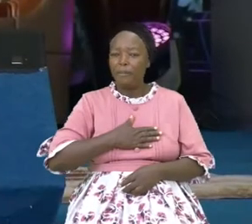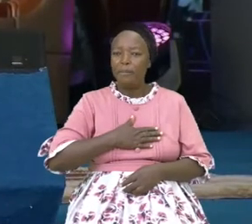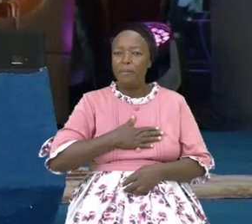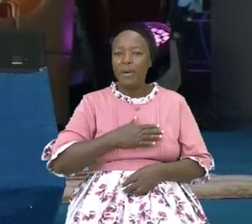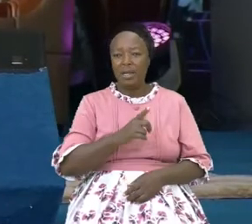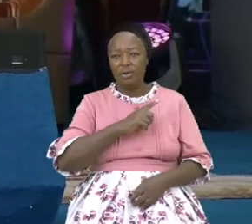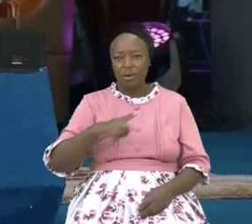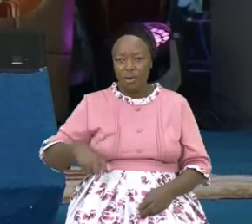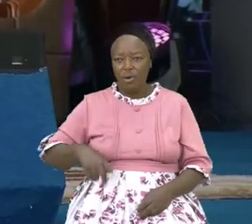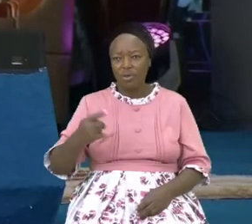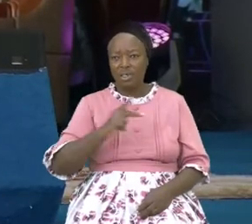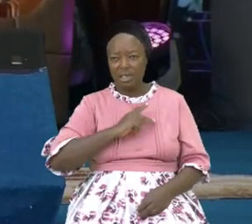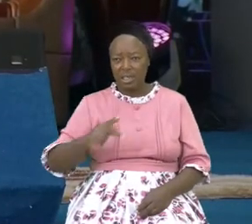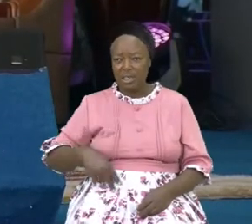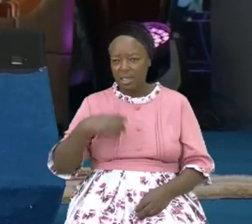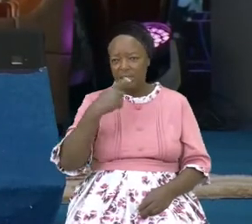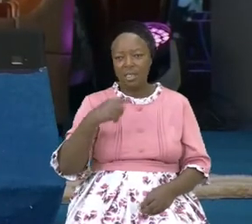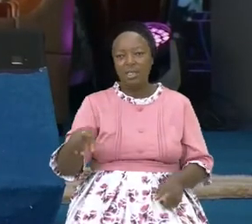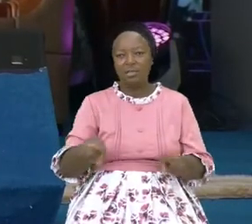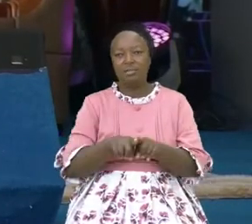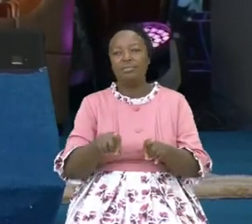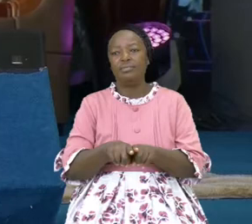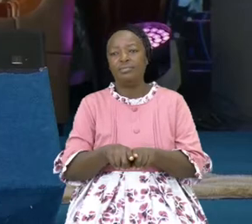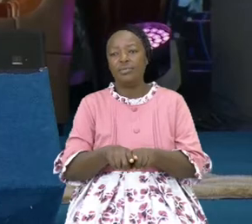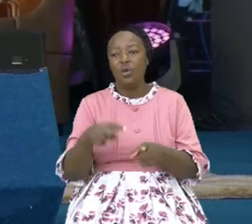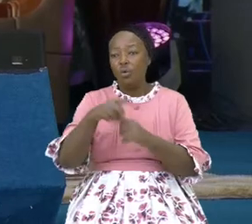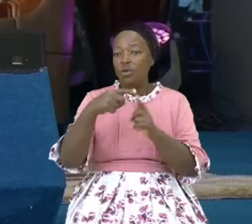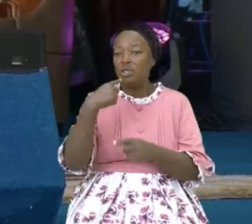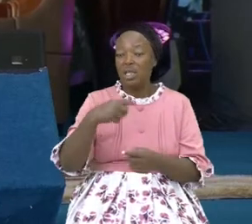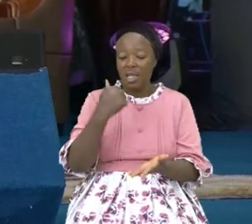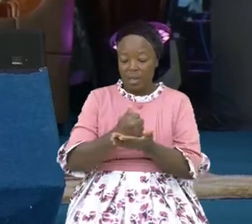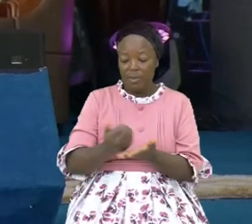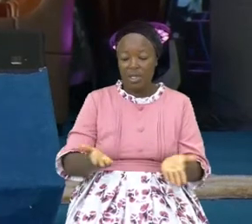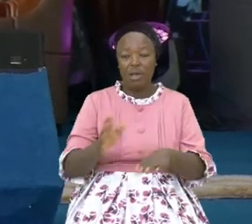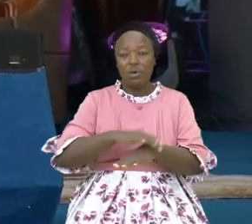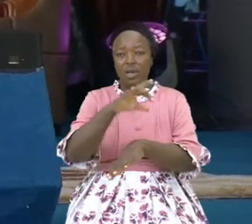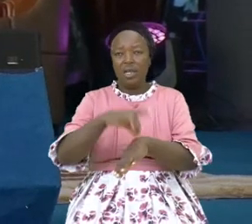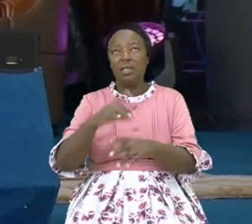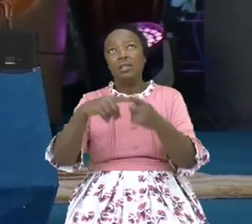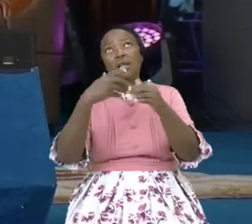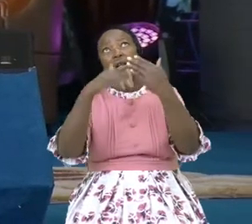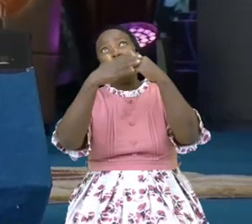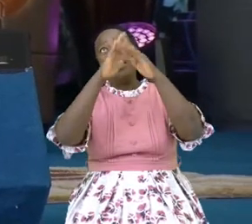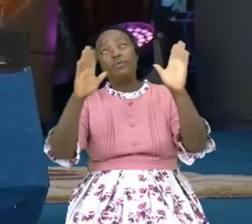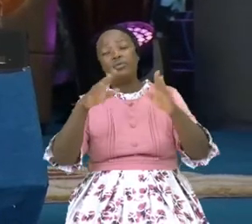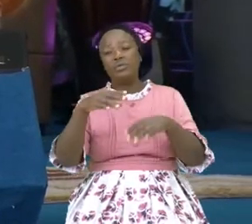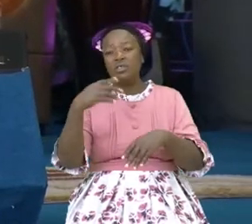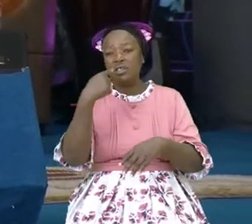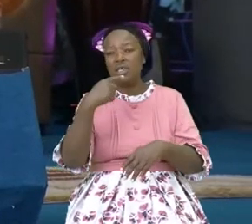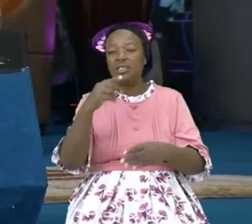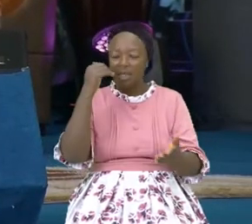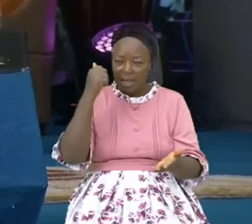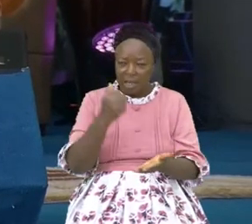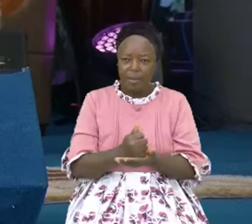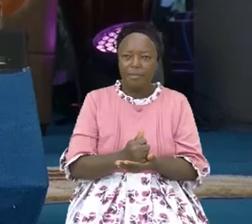the king, says so too. When you say amen on earth, then heaven says